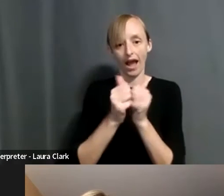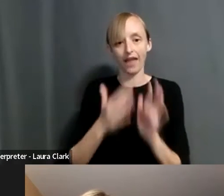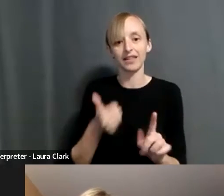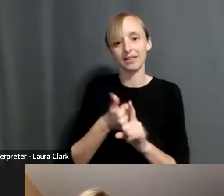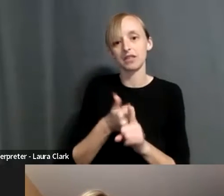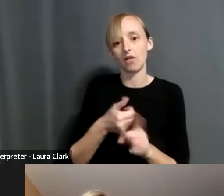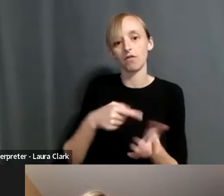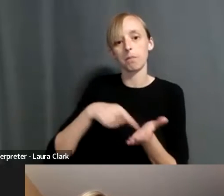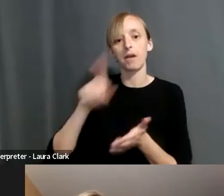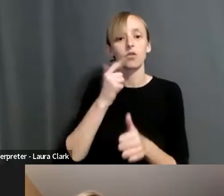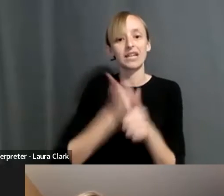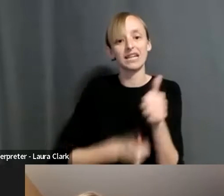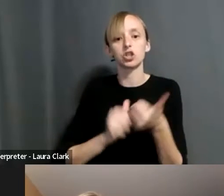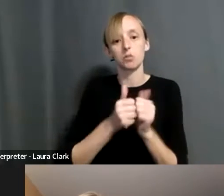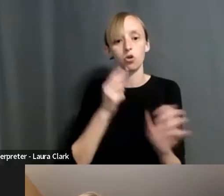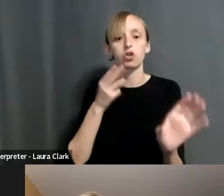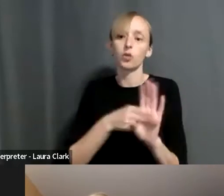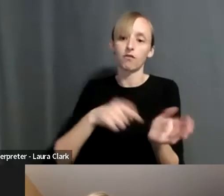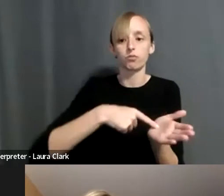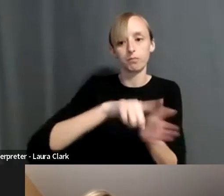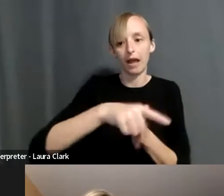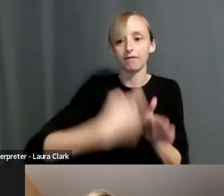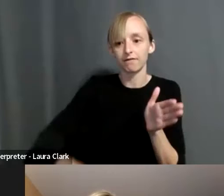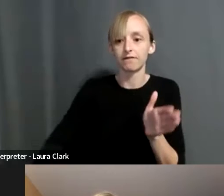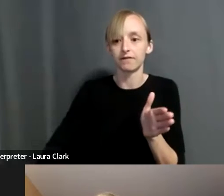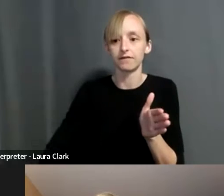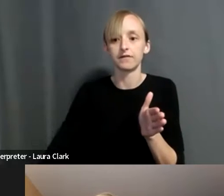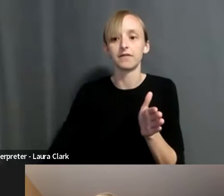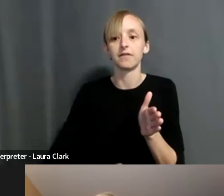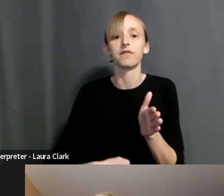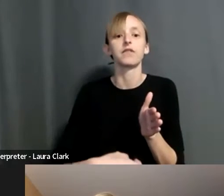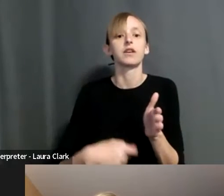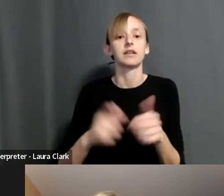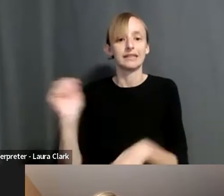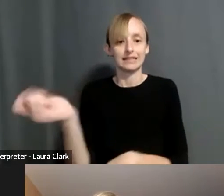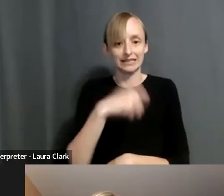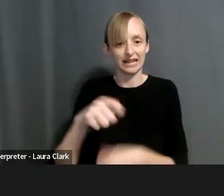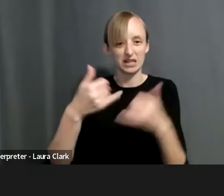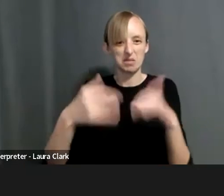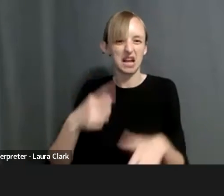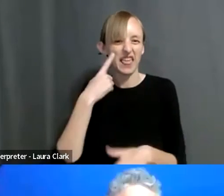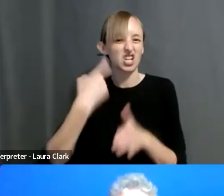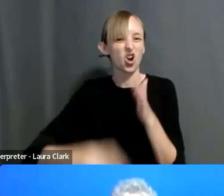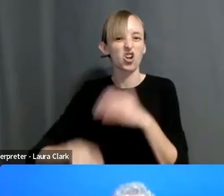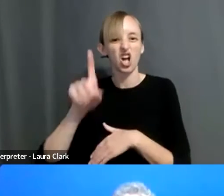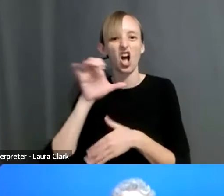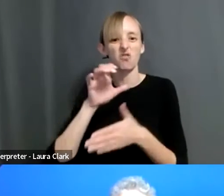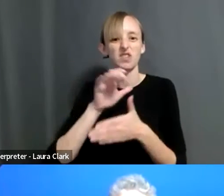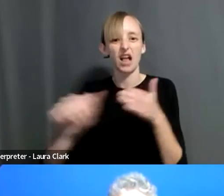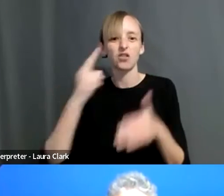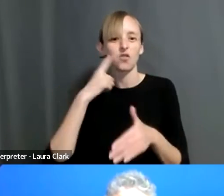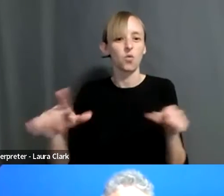for each sport that they play. As a tennis player, it's usually, I think, $100 per season per